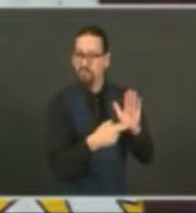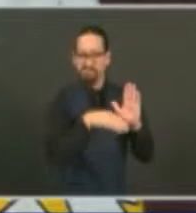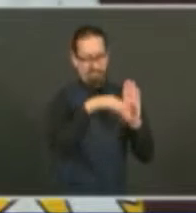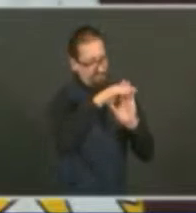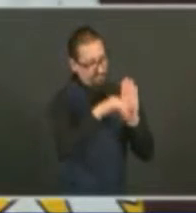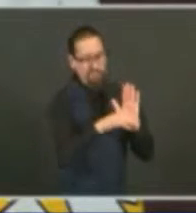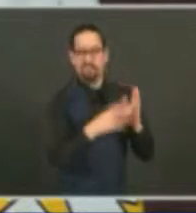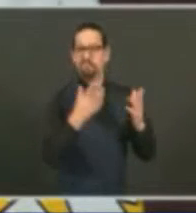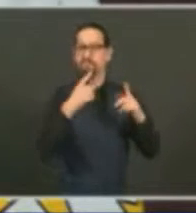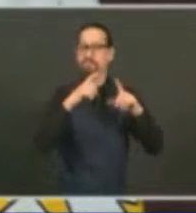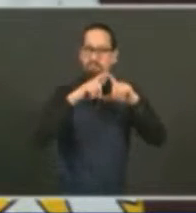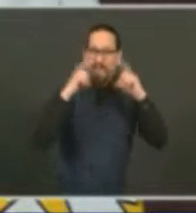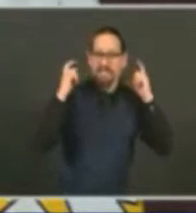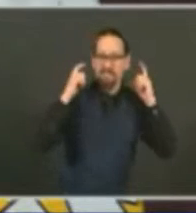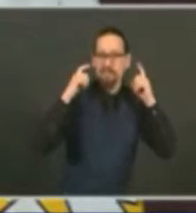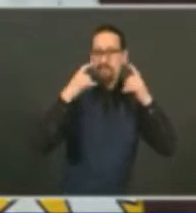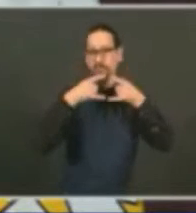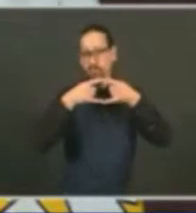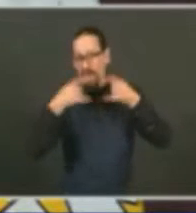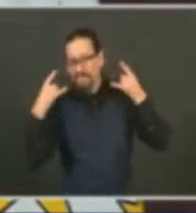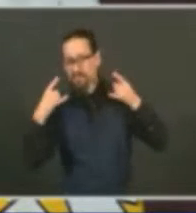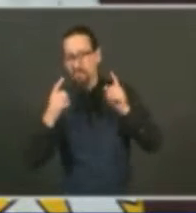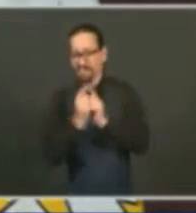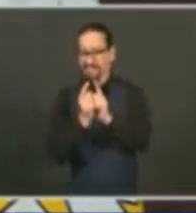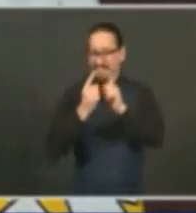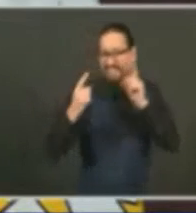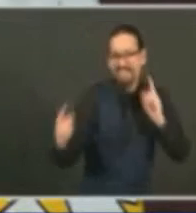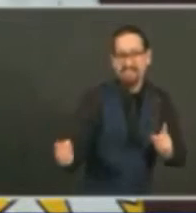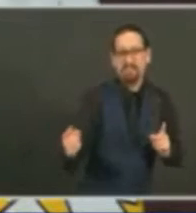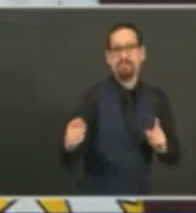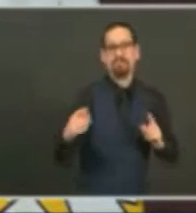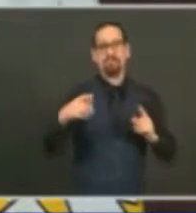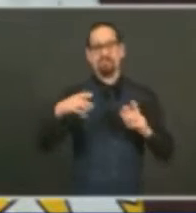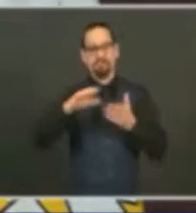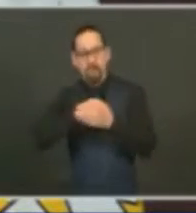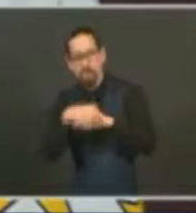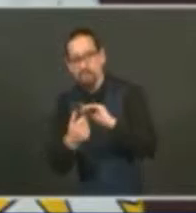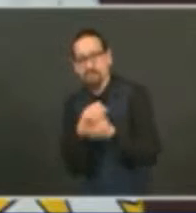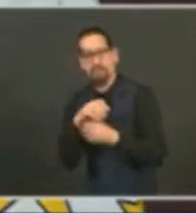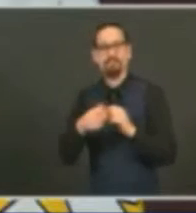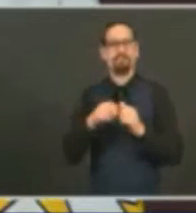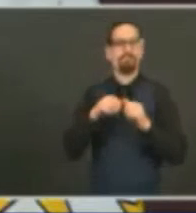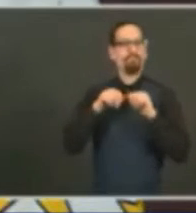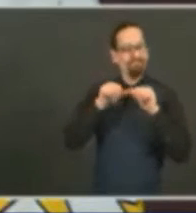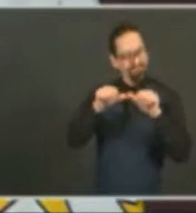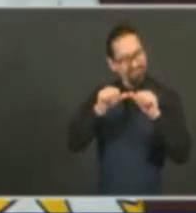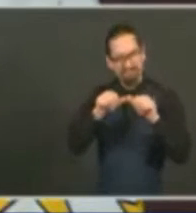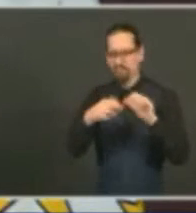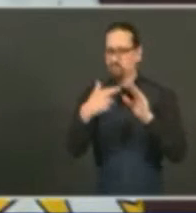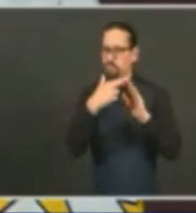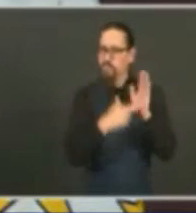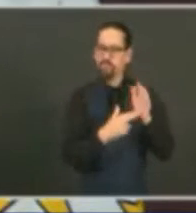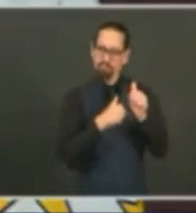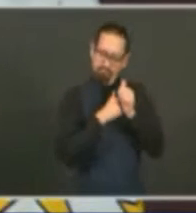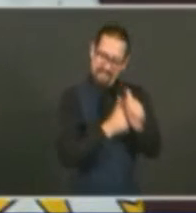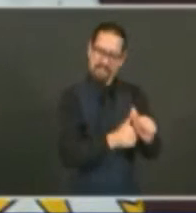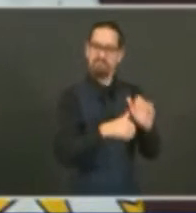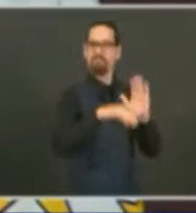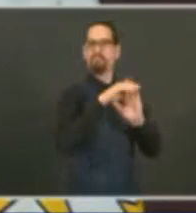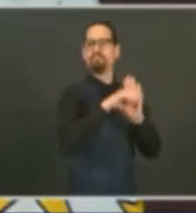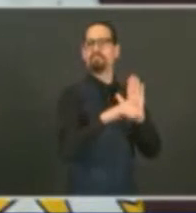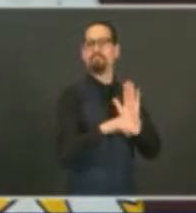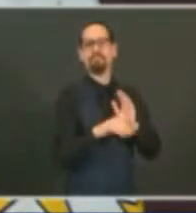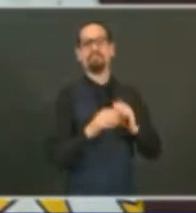sure that you're wearing a mask when you're with anyone that you don't live with, understanding that if you're indoors with an inconsistent group,